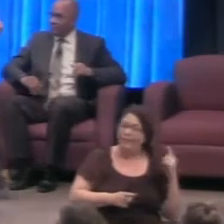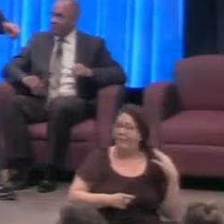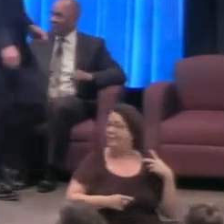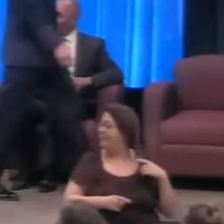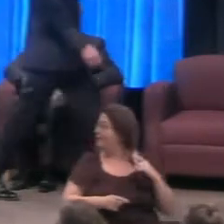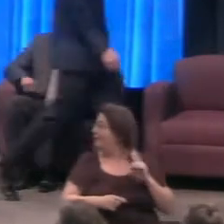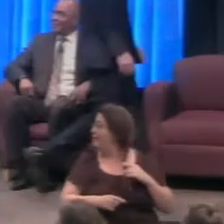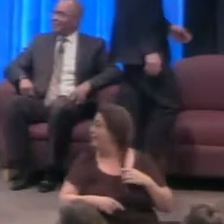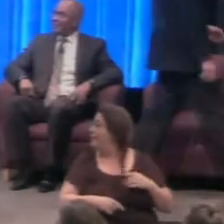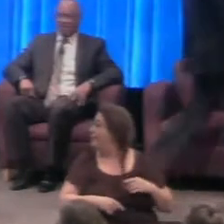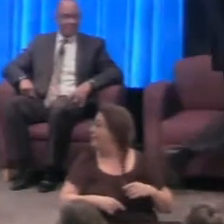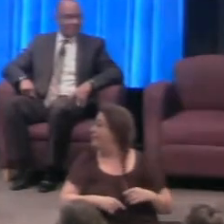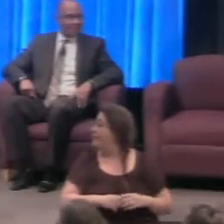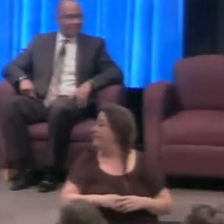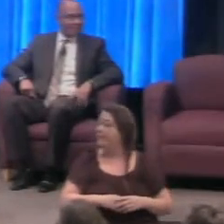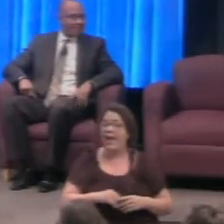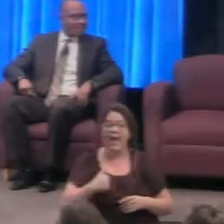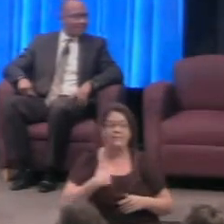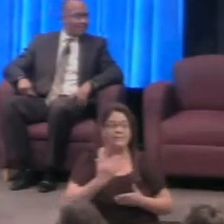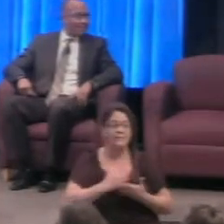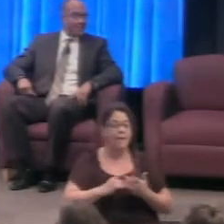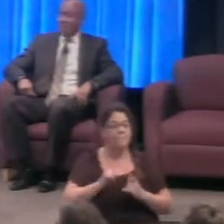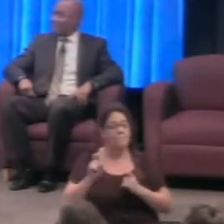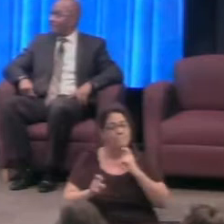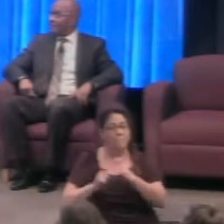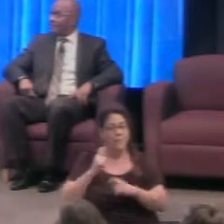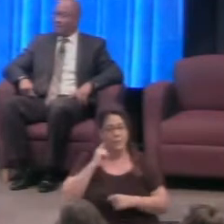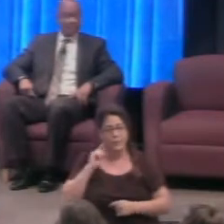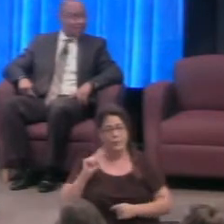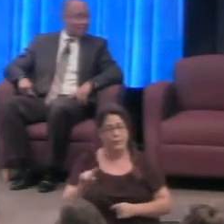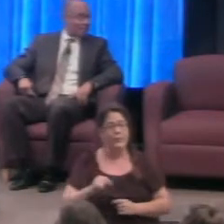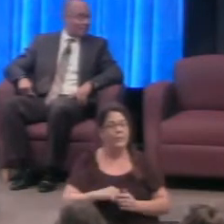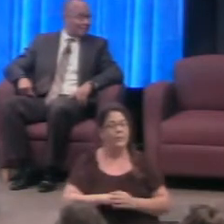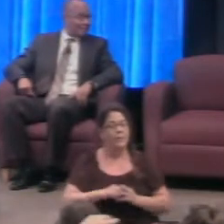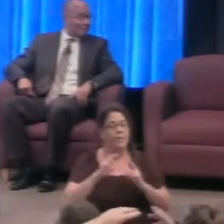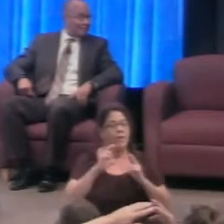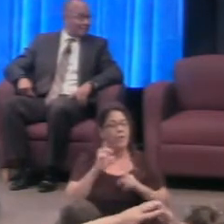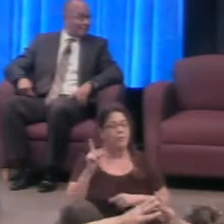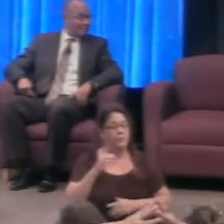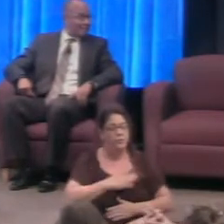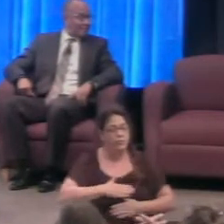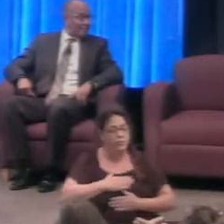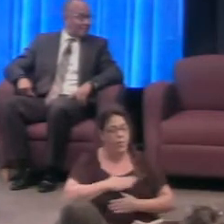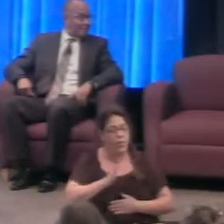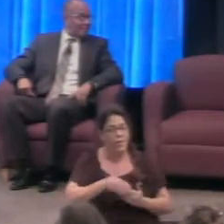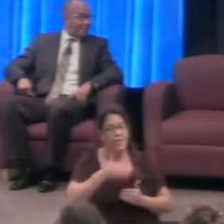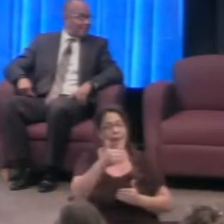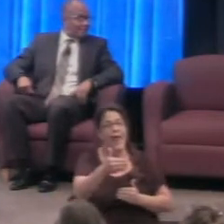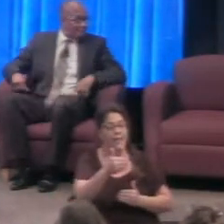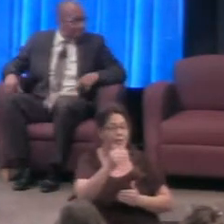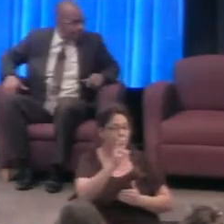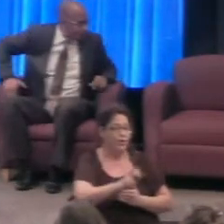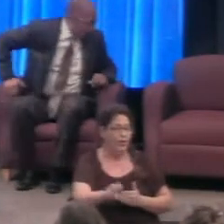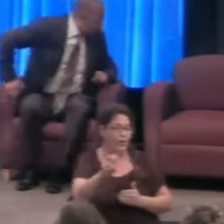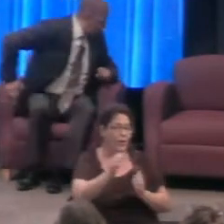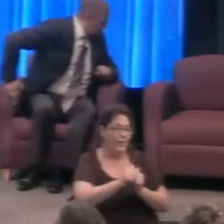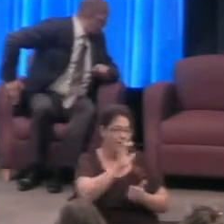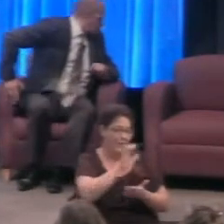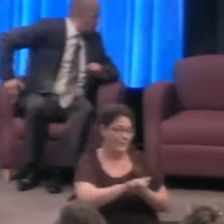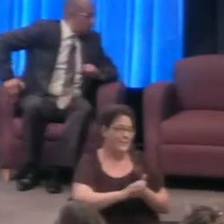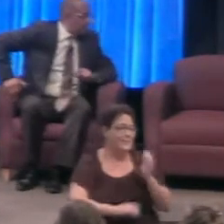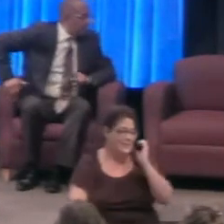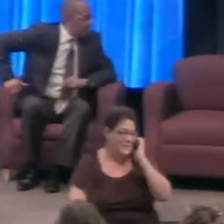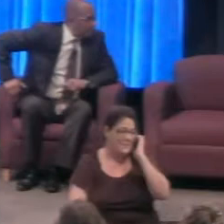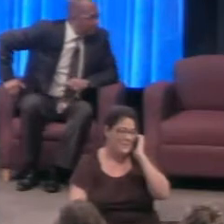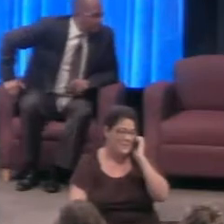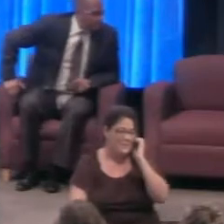Together a few things, some mementos, and we hope that you enjoy your next journey with your husband.